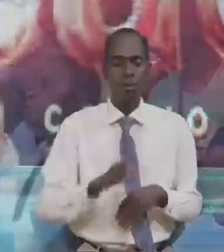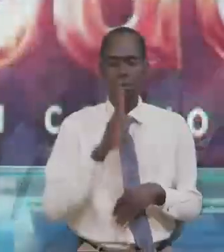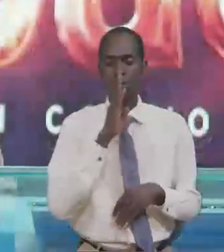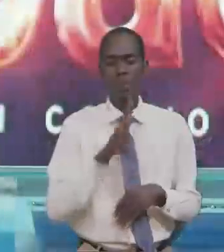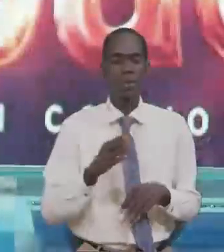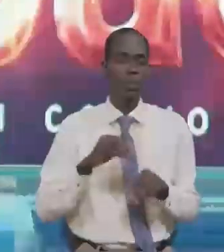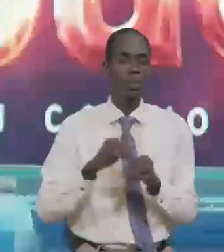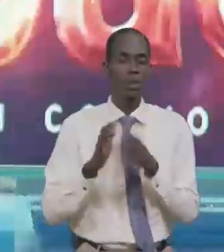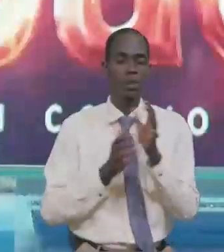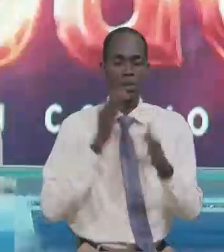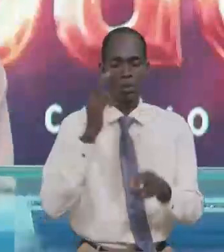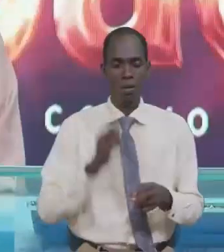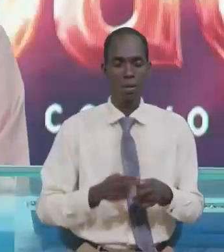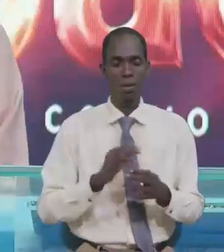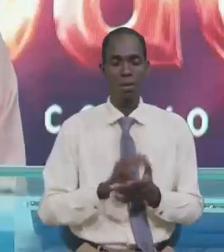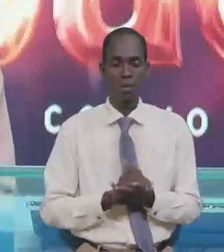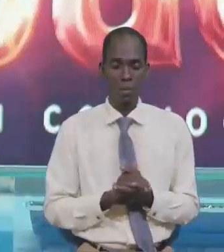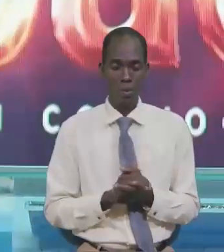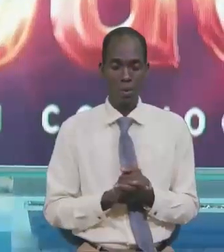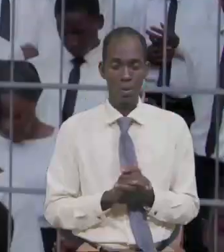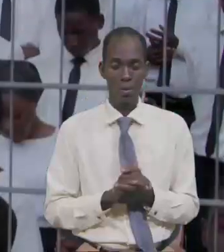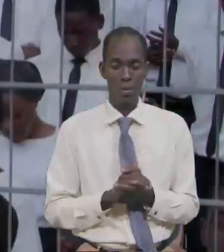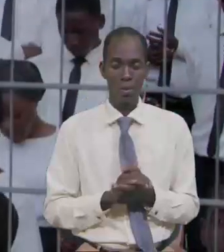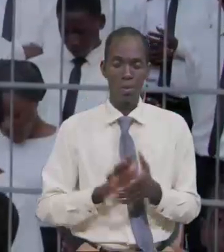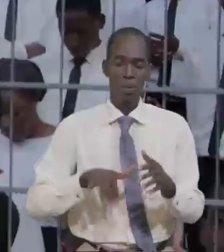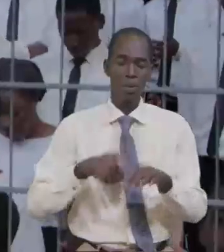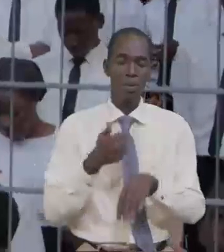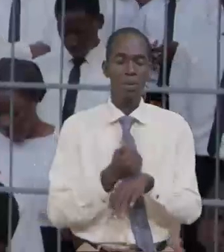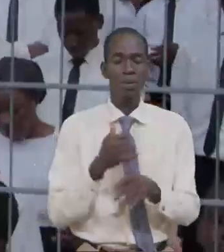In Jesus' name, I pray.